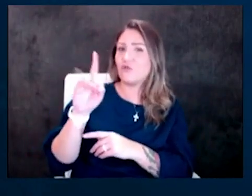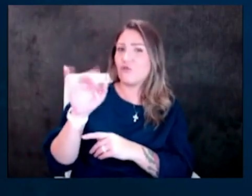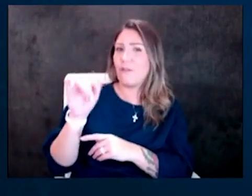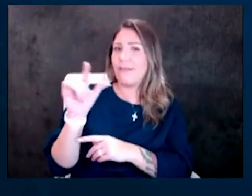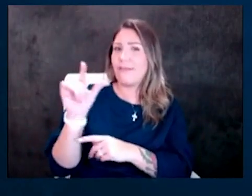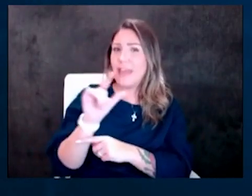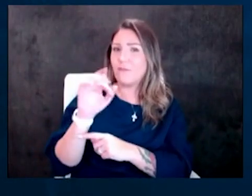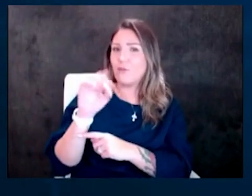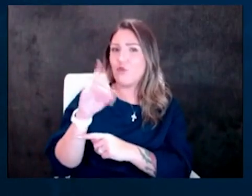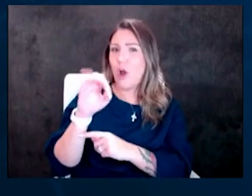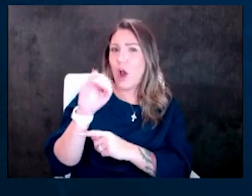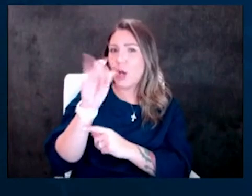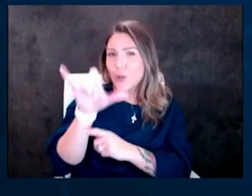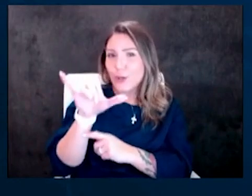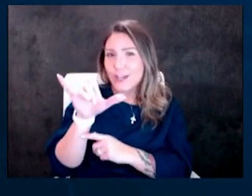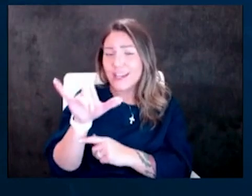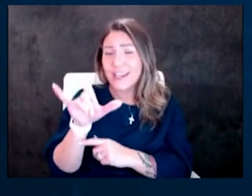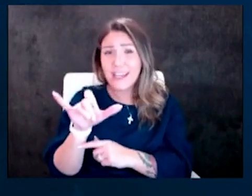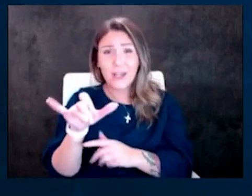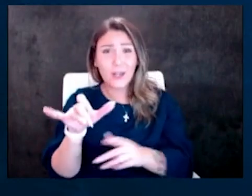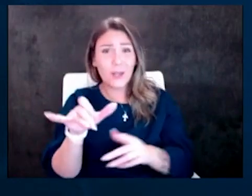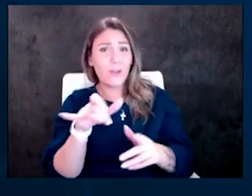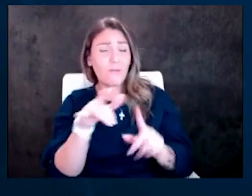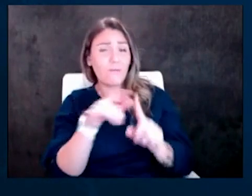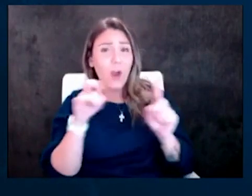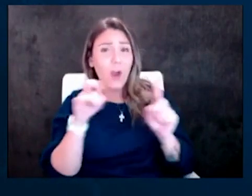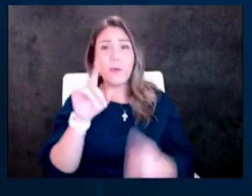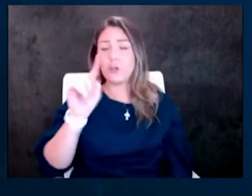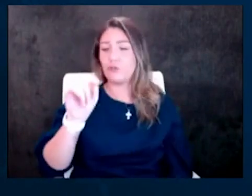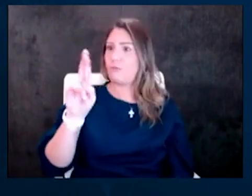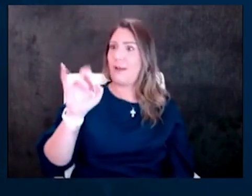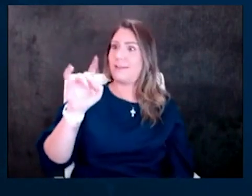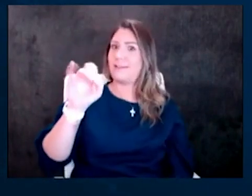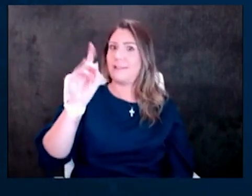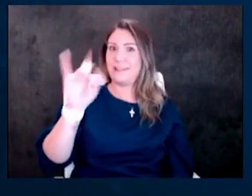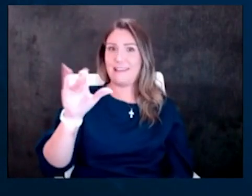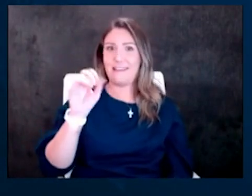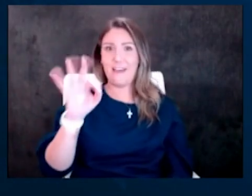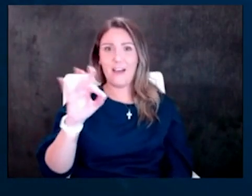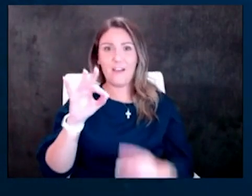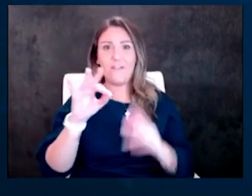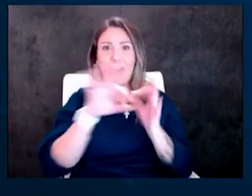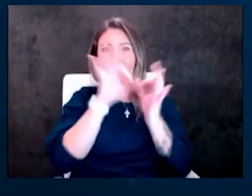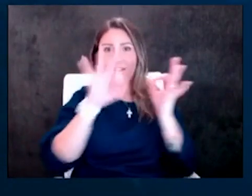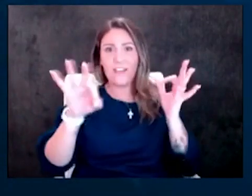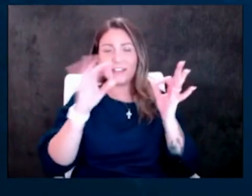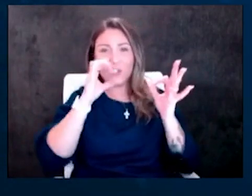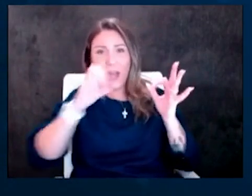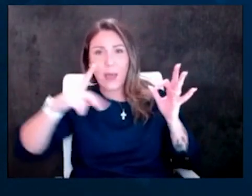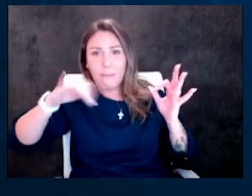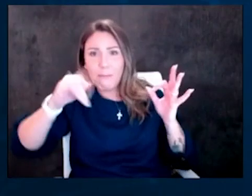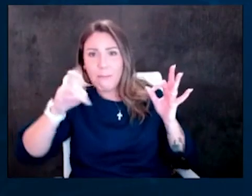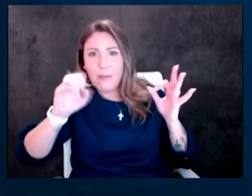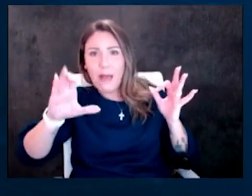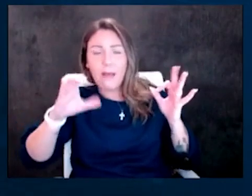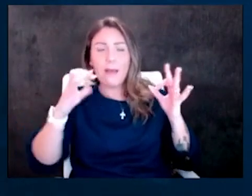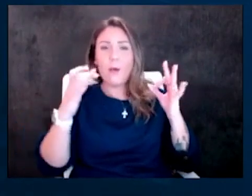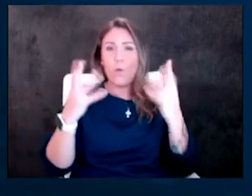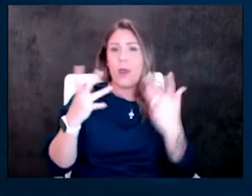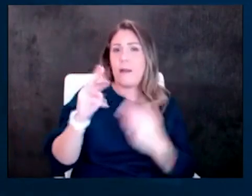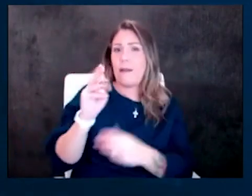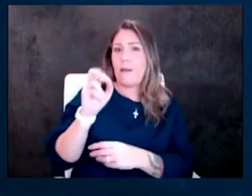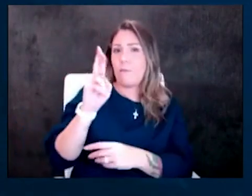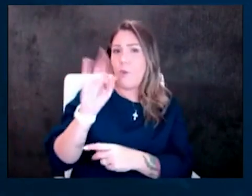to torosity of the vessel, not plaque. So the question is, they're now waiting MRI results.